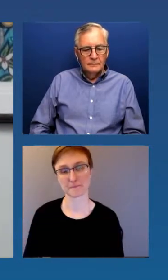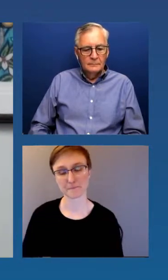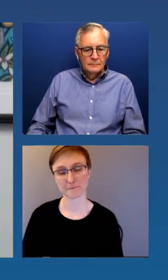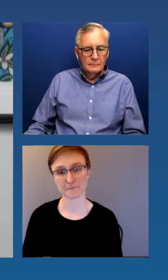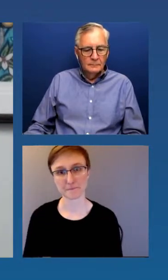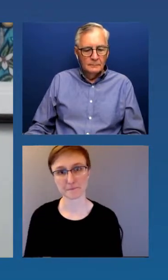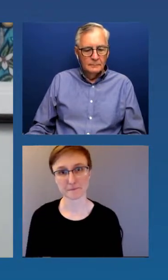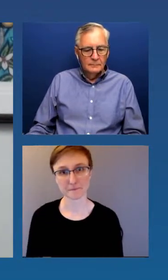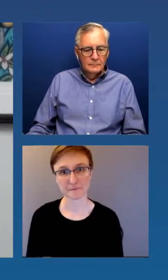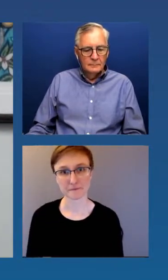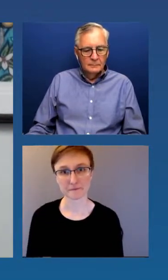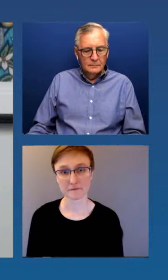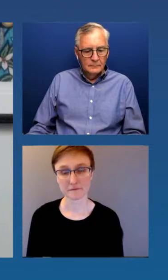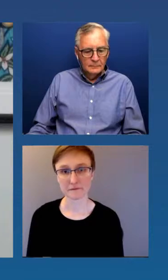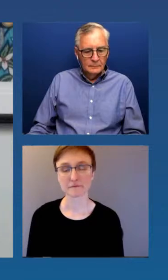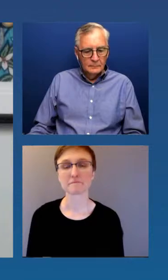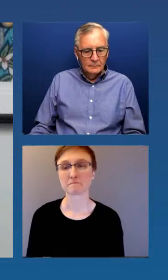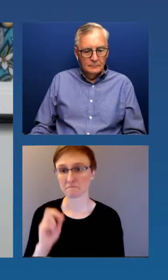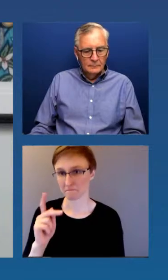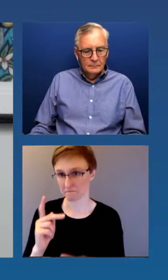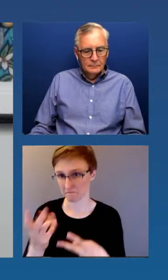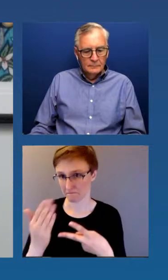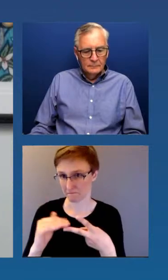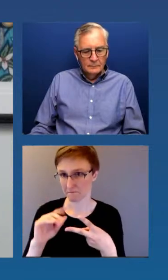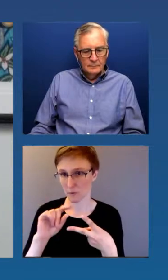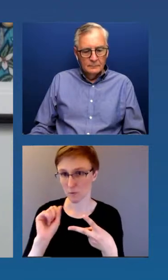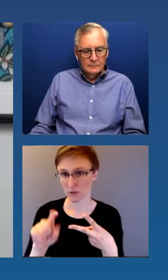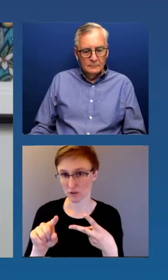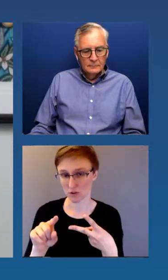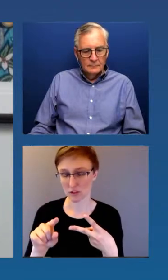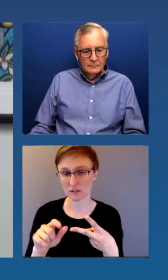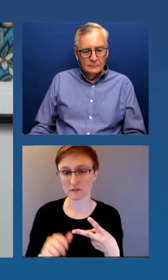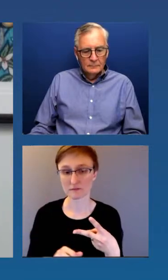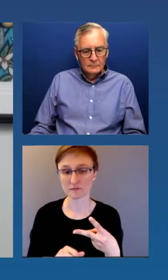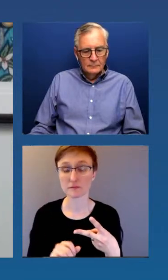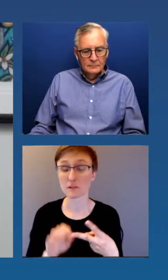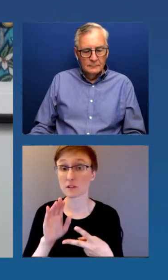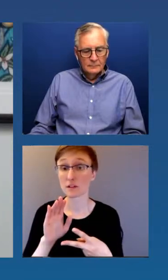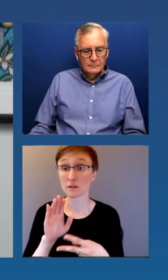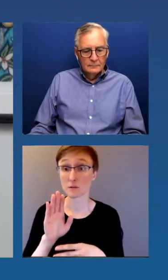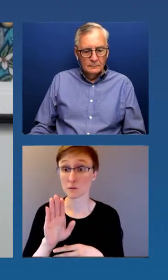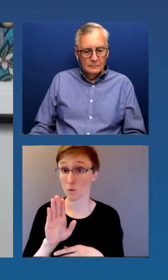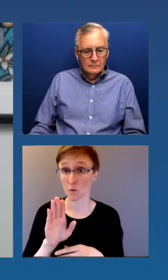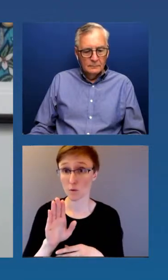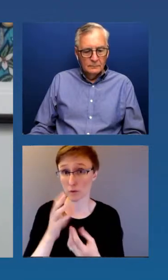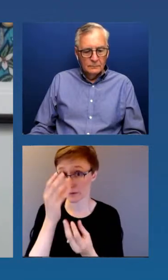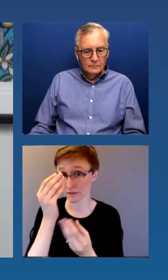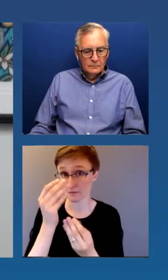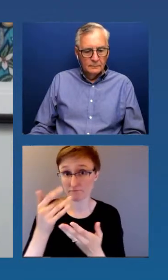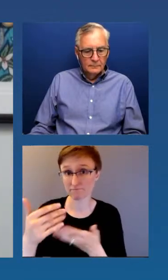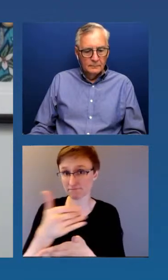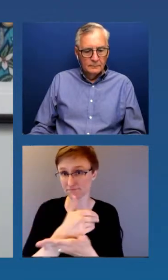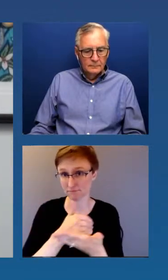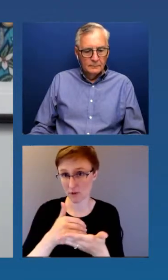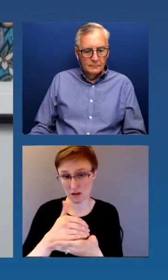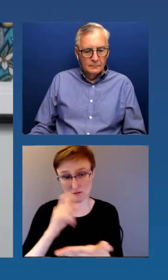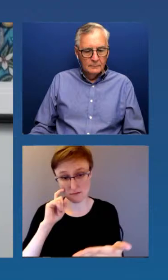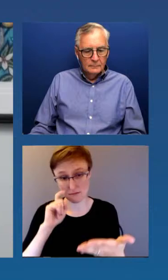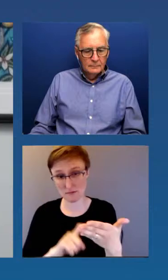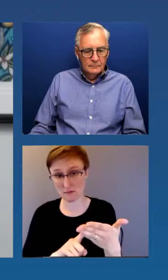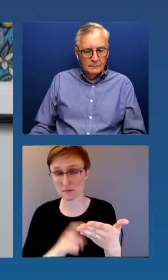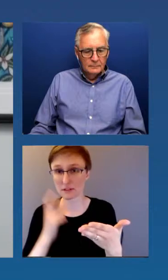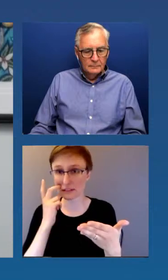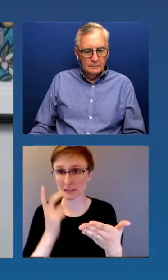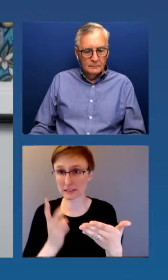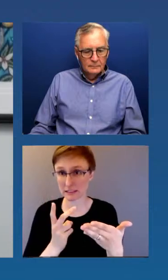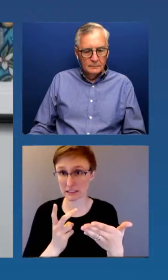And sort of a good segue into my next question. Does your data show you that the uptake changes in an age category? Like,